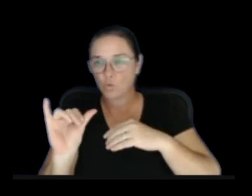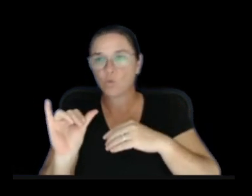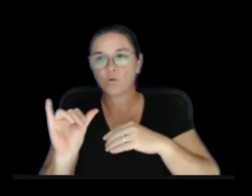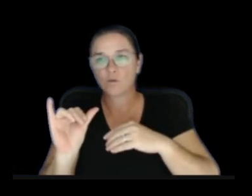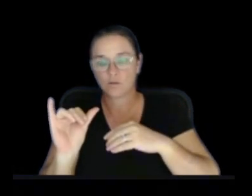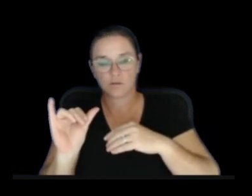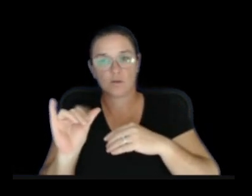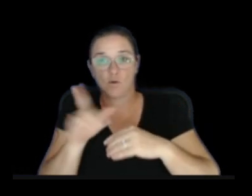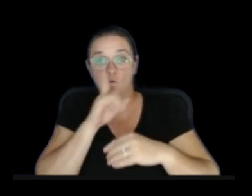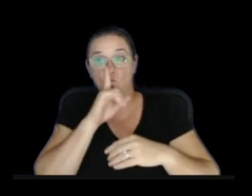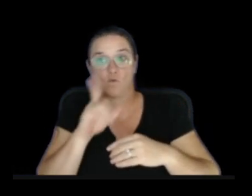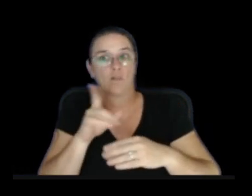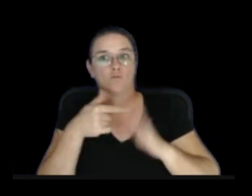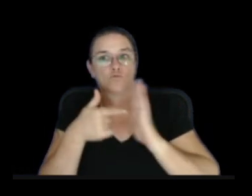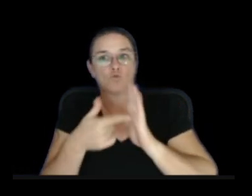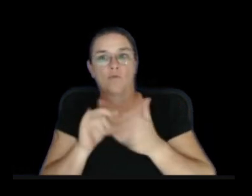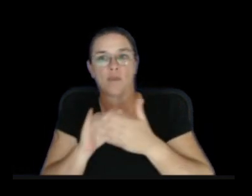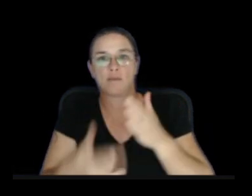the increased numbers.